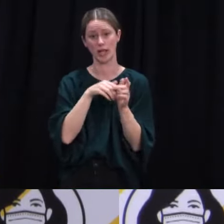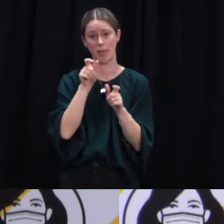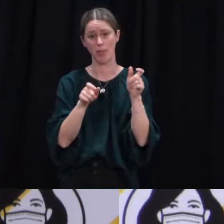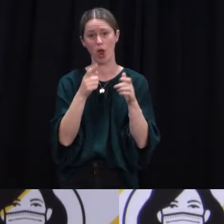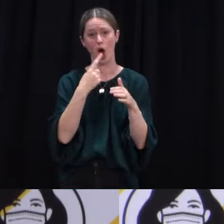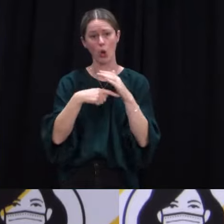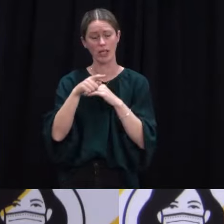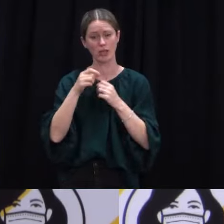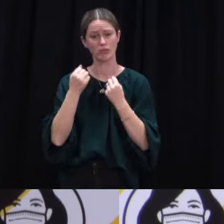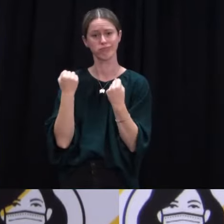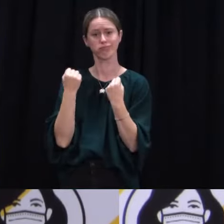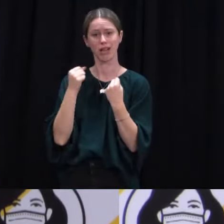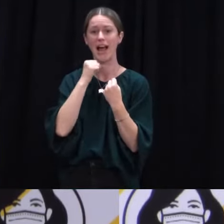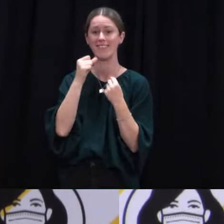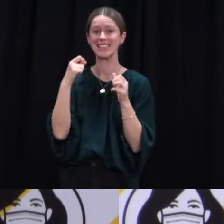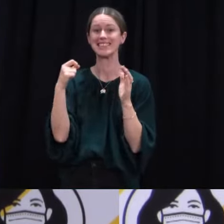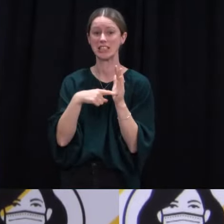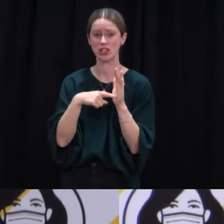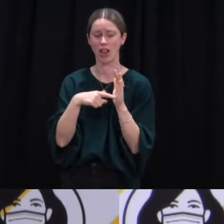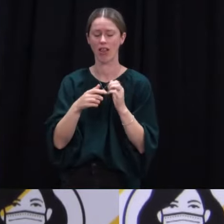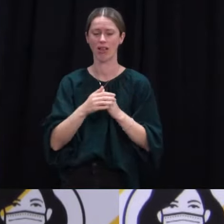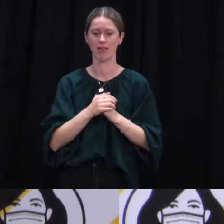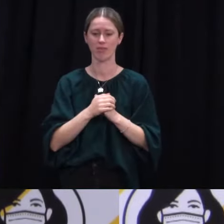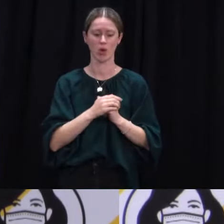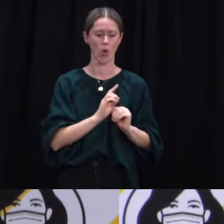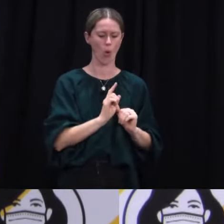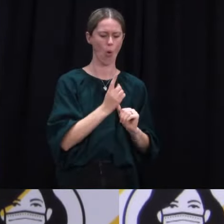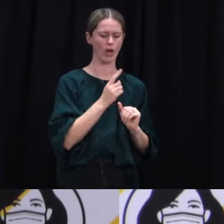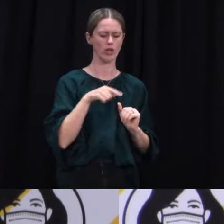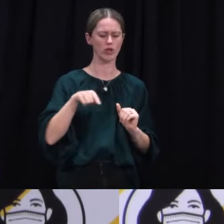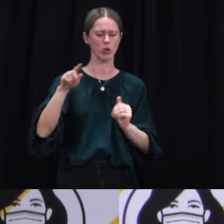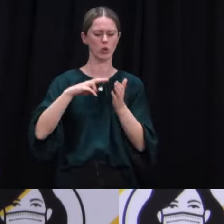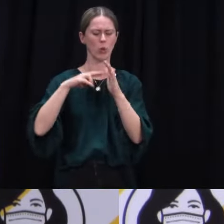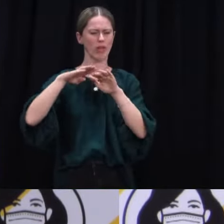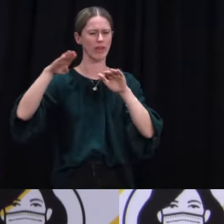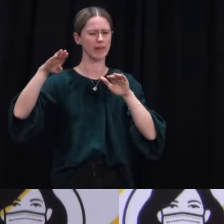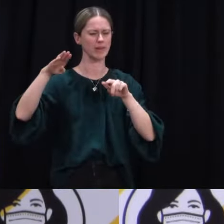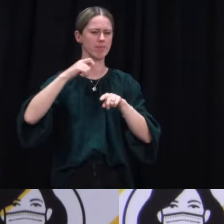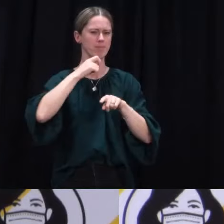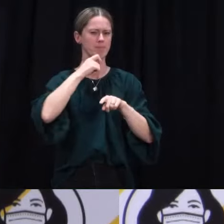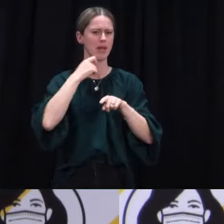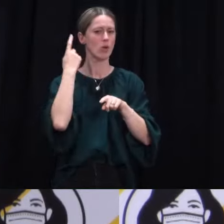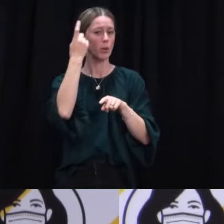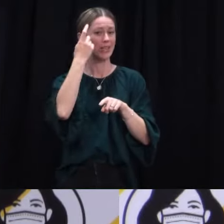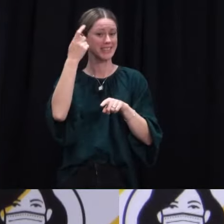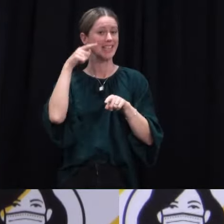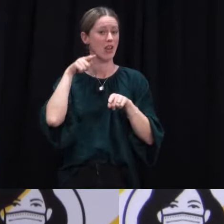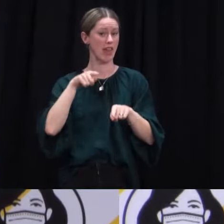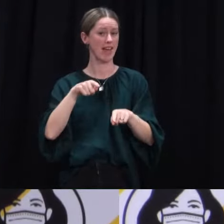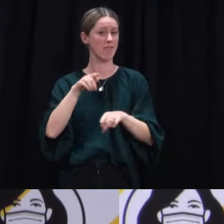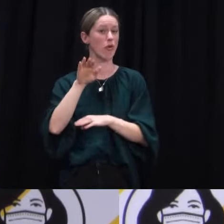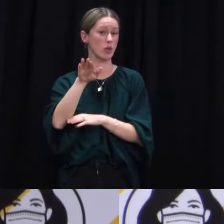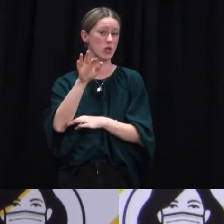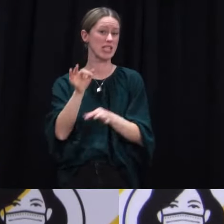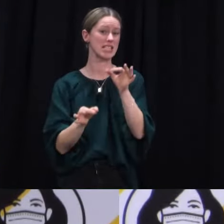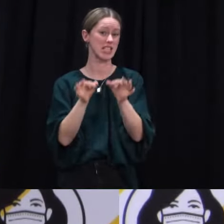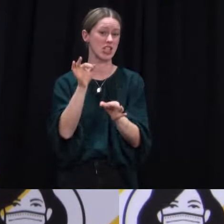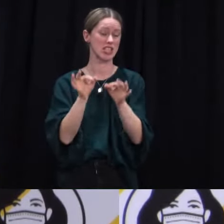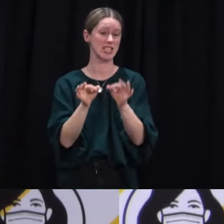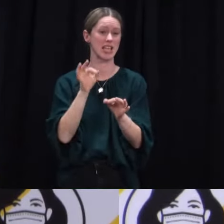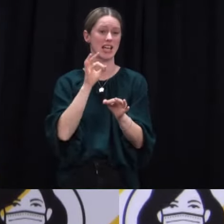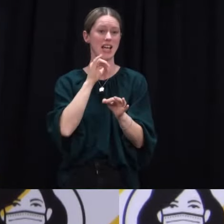if that is essential travel. The movement between Auckland and Northland is one of the things that we will consider in making future decisions if we were